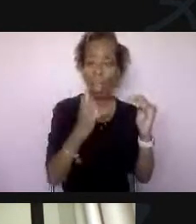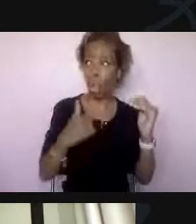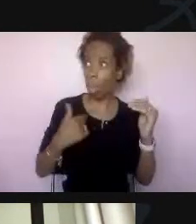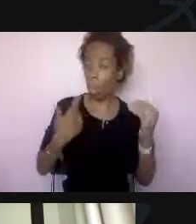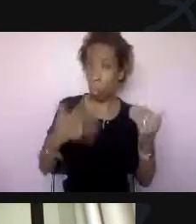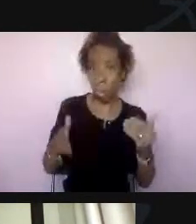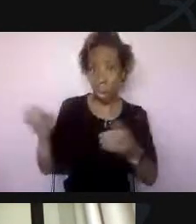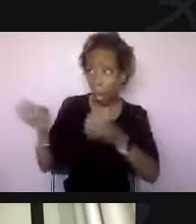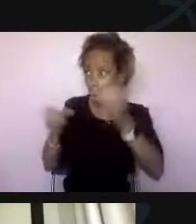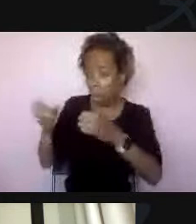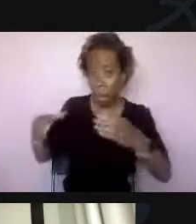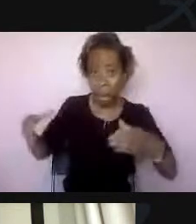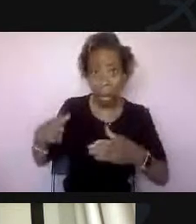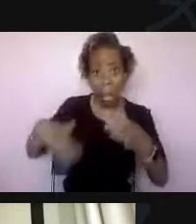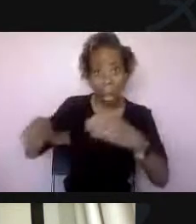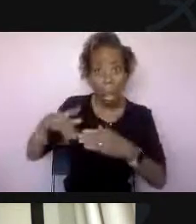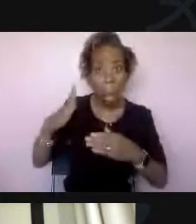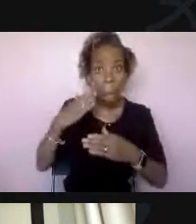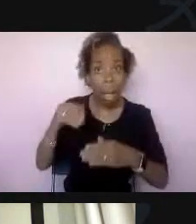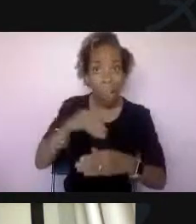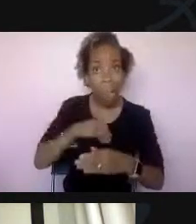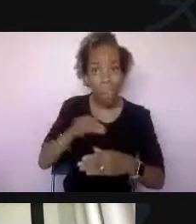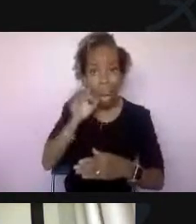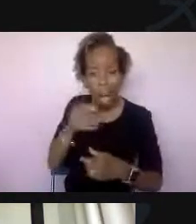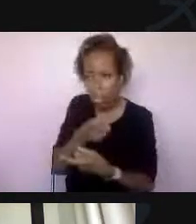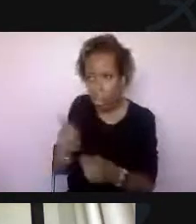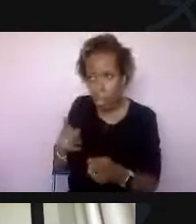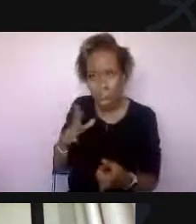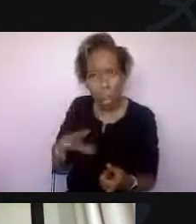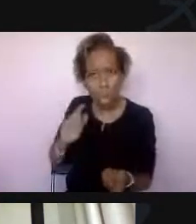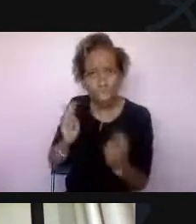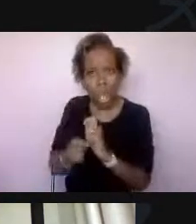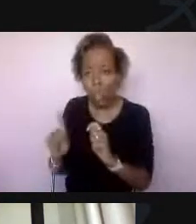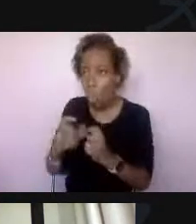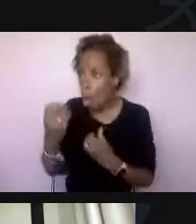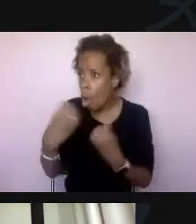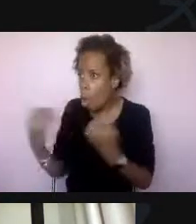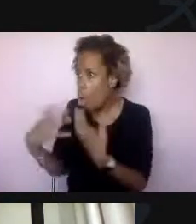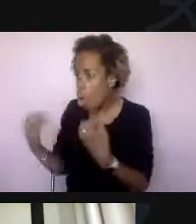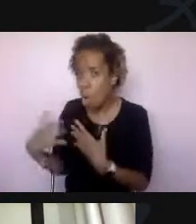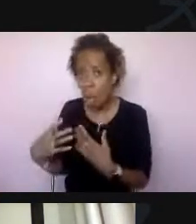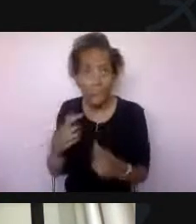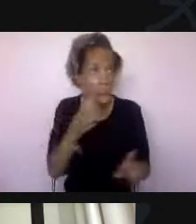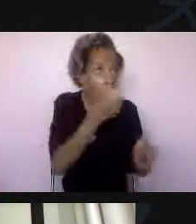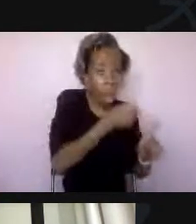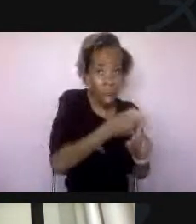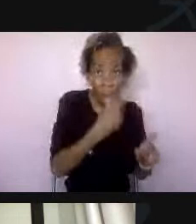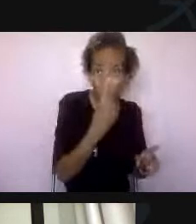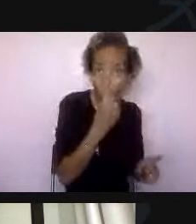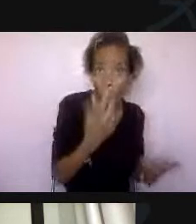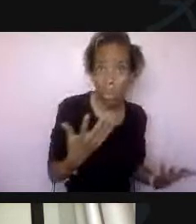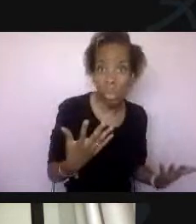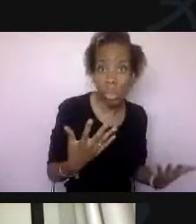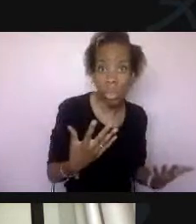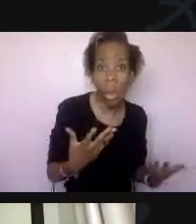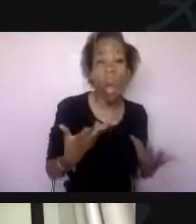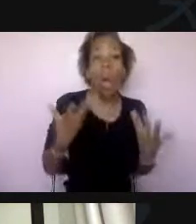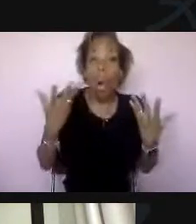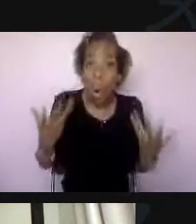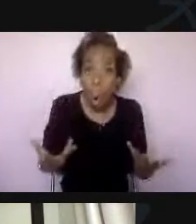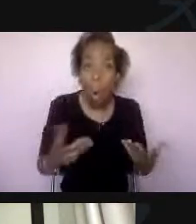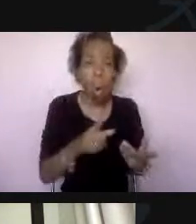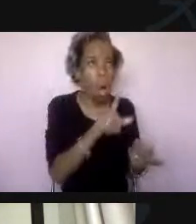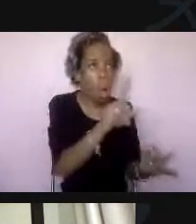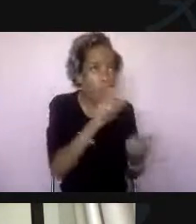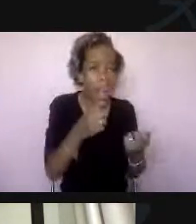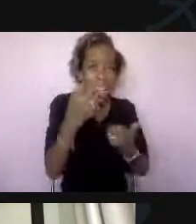and talked to them about what things they would like to change, and could we be proactively campaigning on those issues, and could we be pulling together a list of demands? So